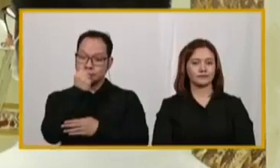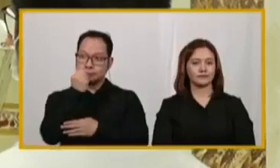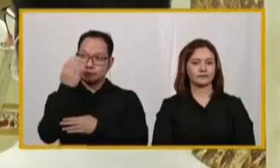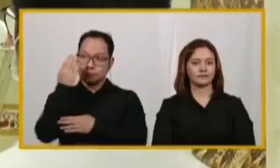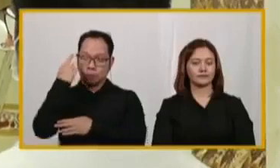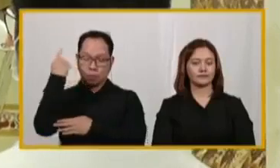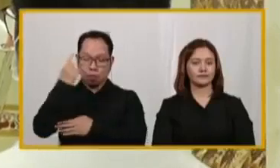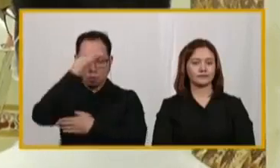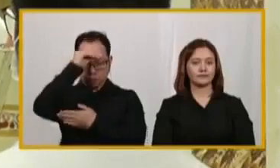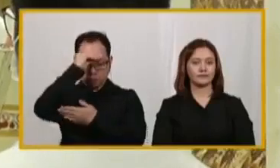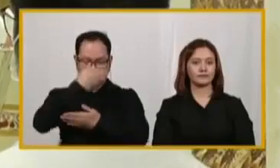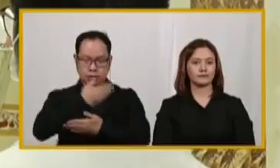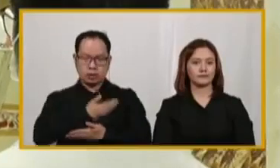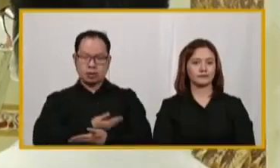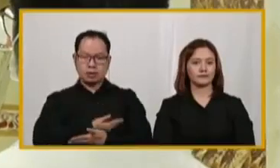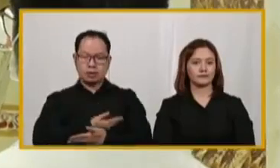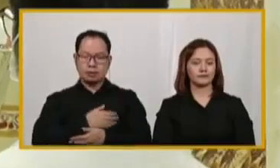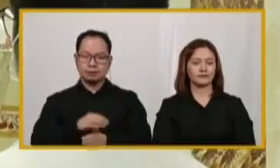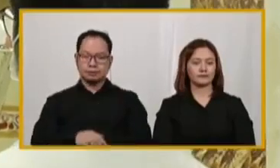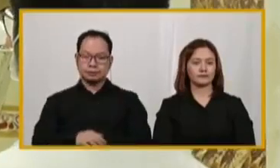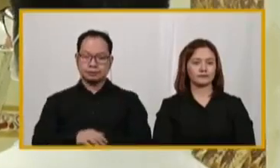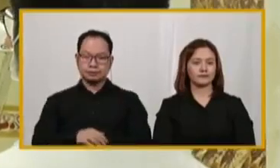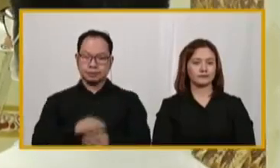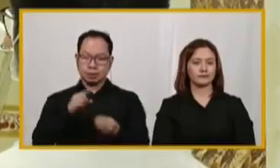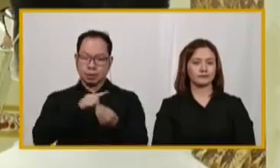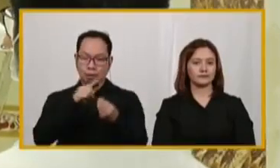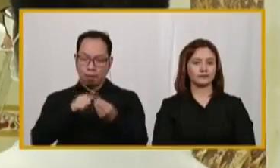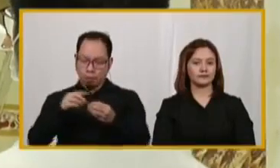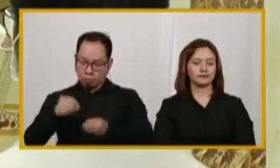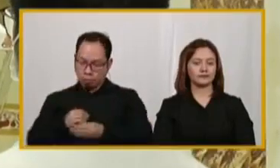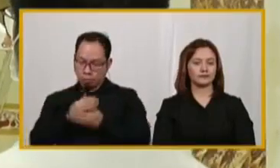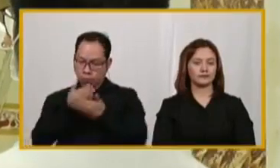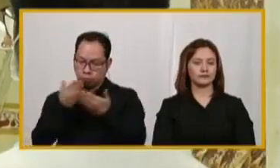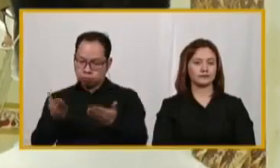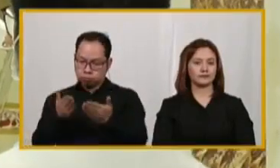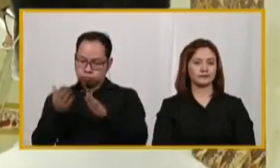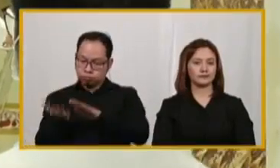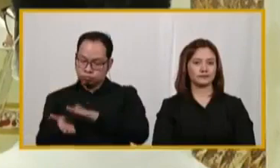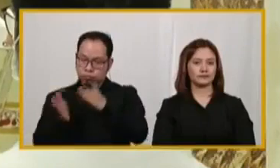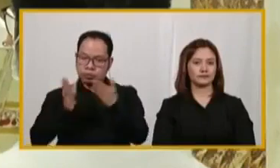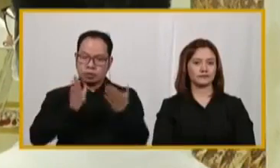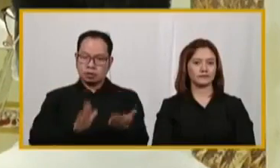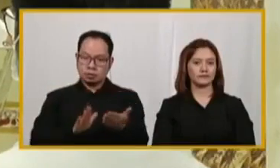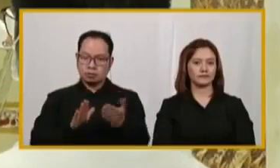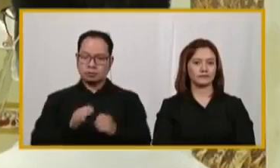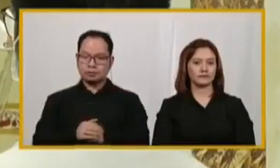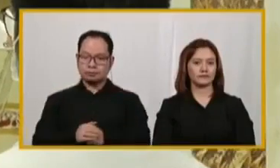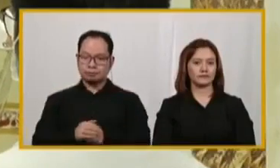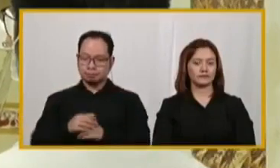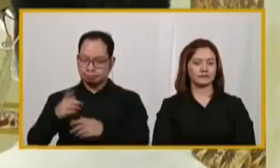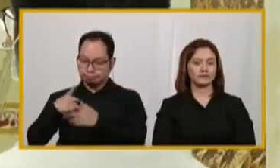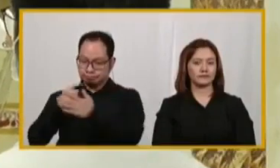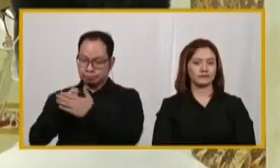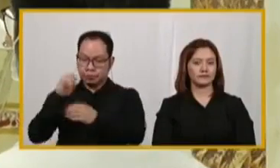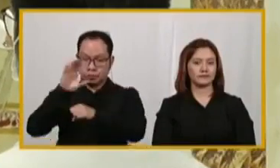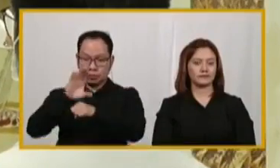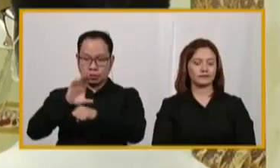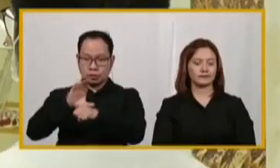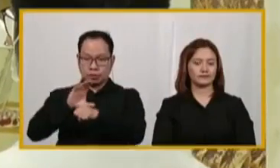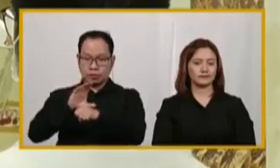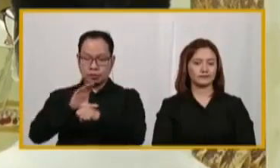only begotten Son, when about to hand himself over to death, entrusted to the Church